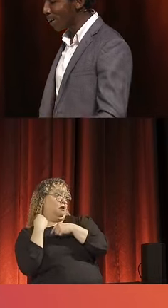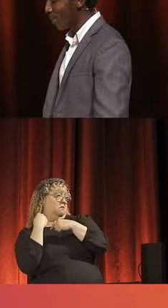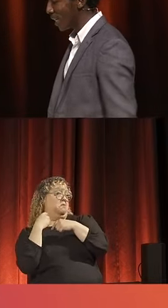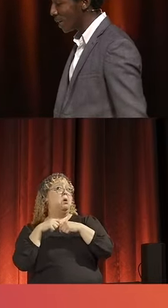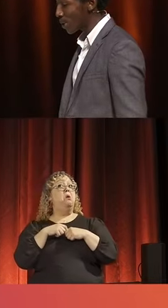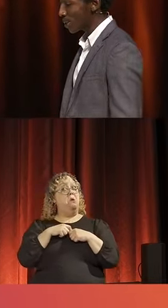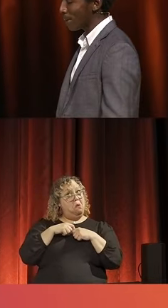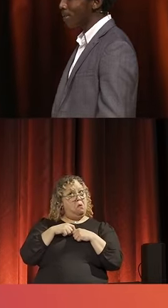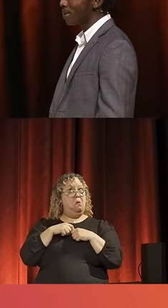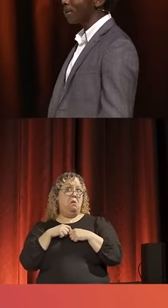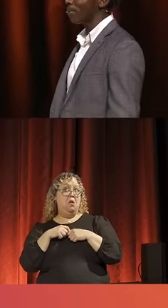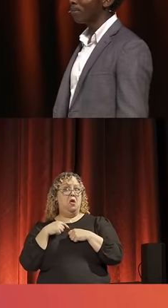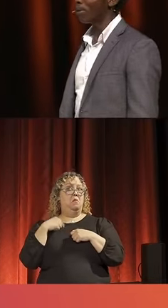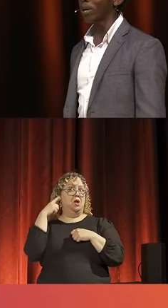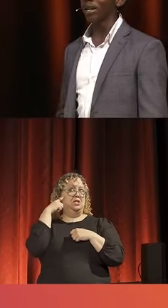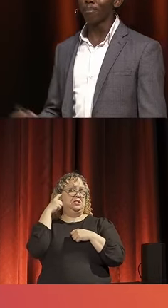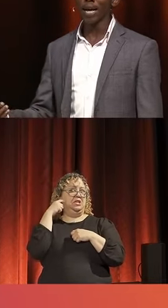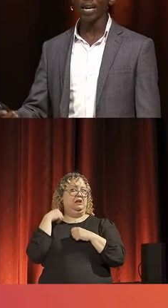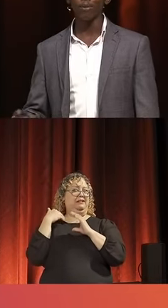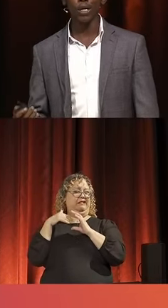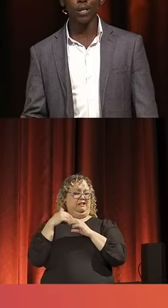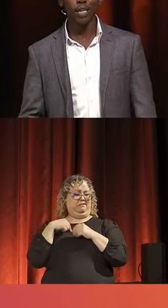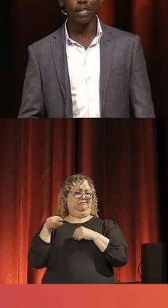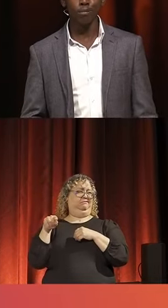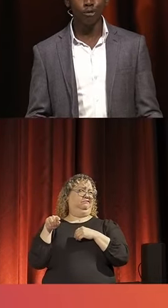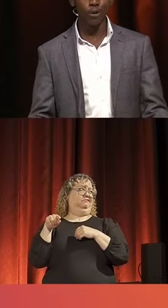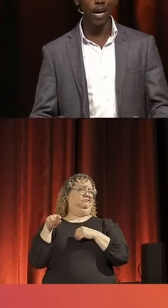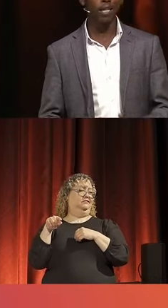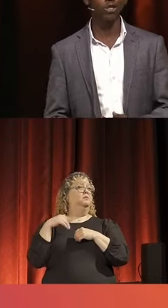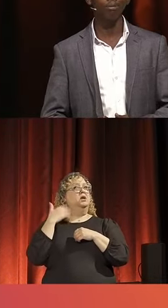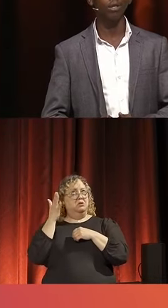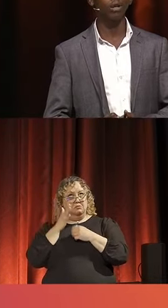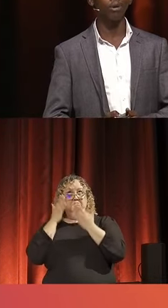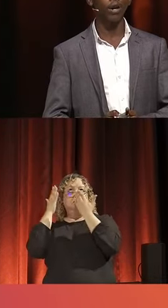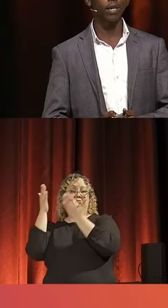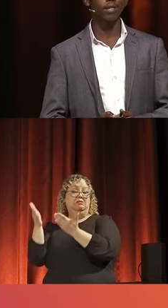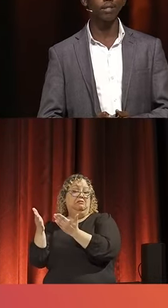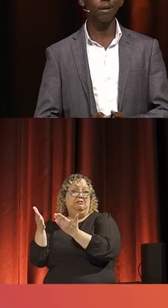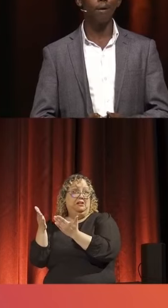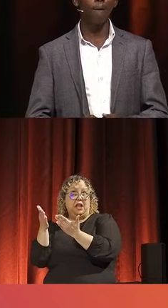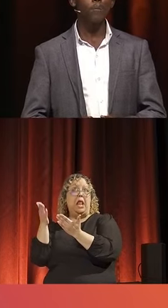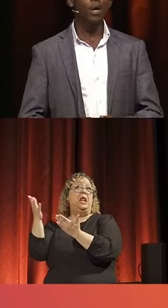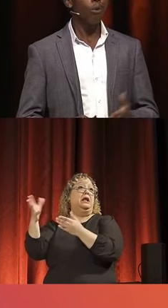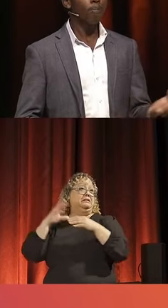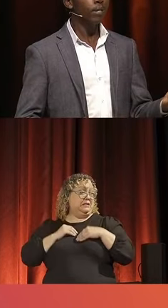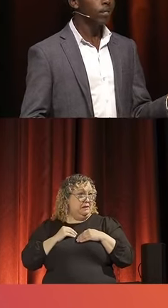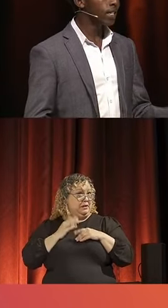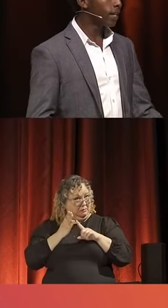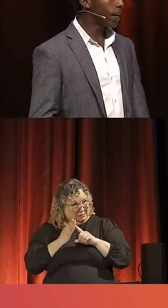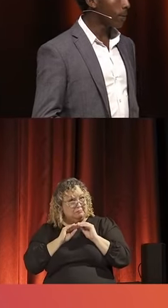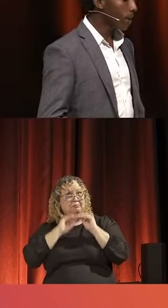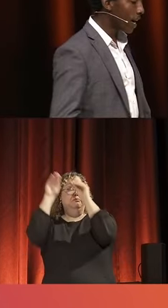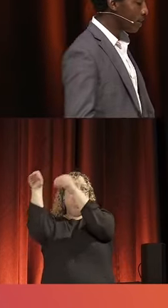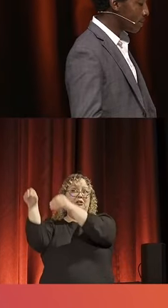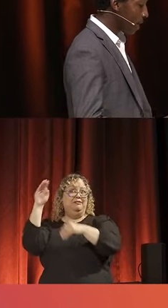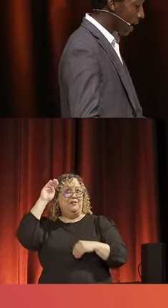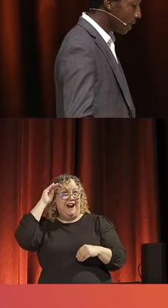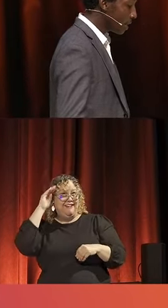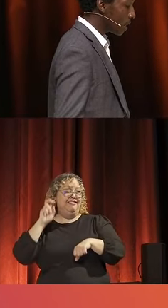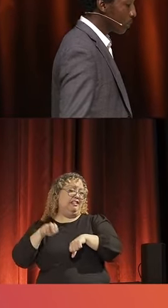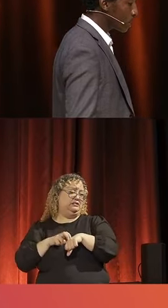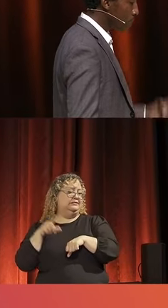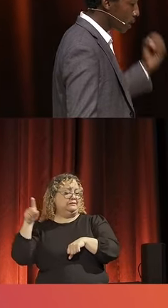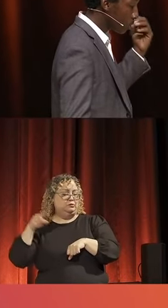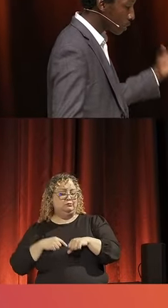After our initial skepticism, we applied and we got in and moved to Ireland to build our product. We built it there, and in